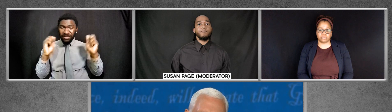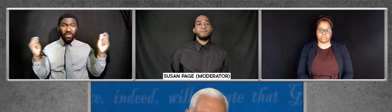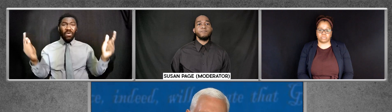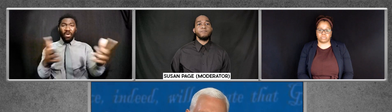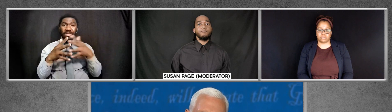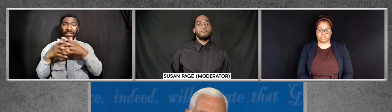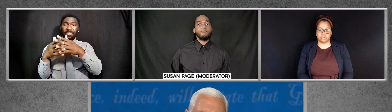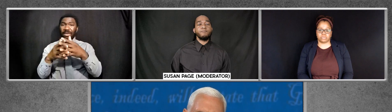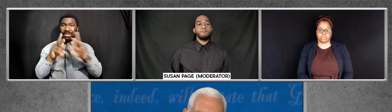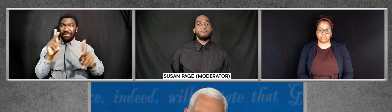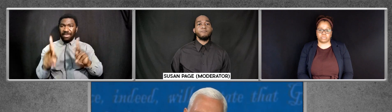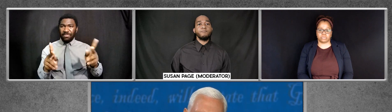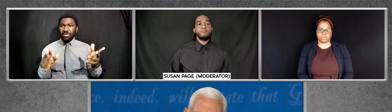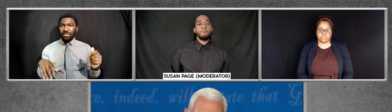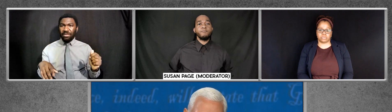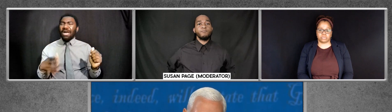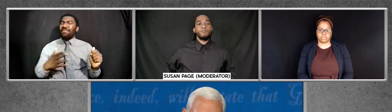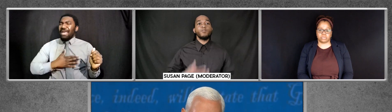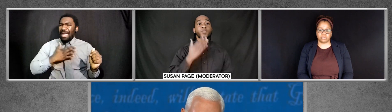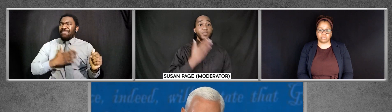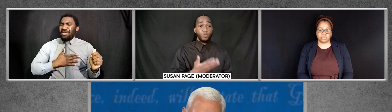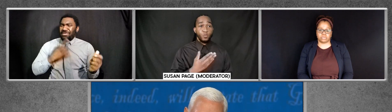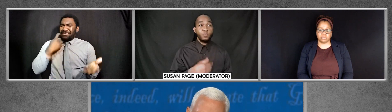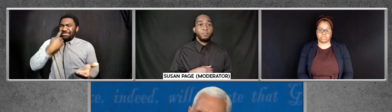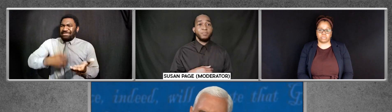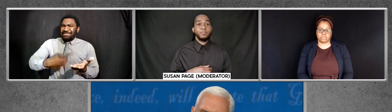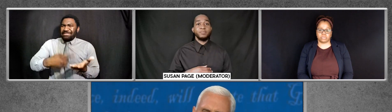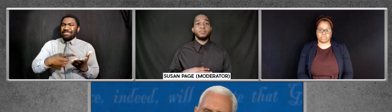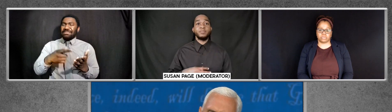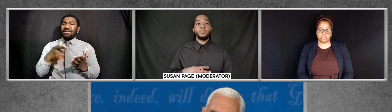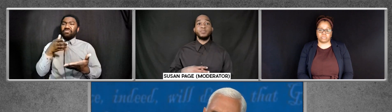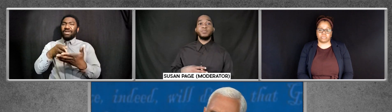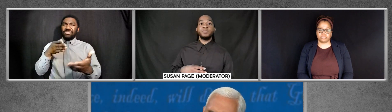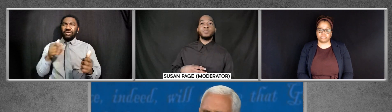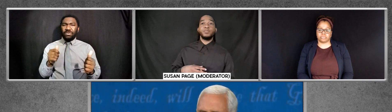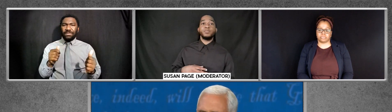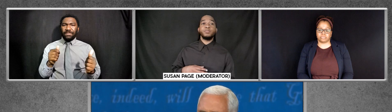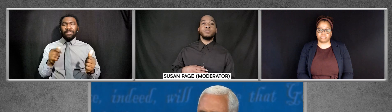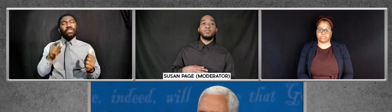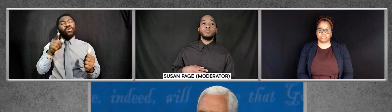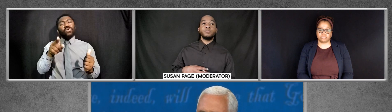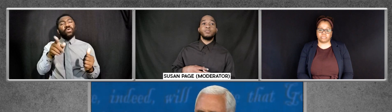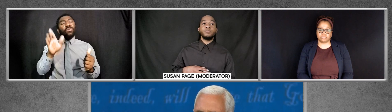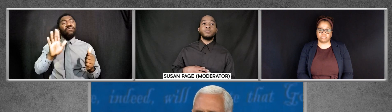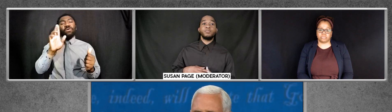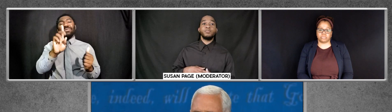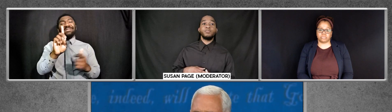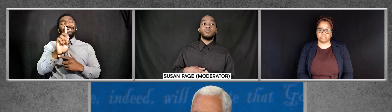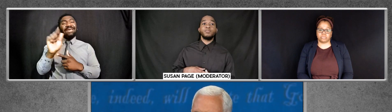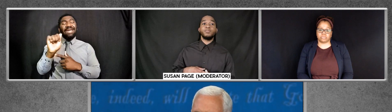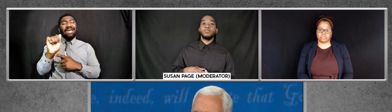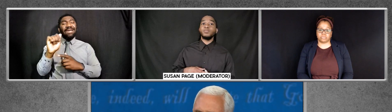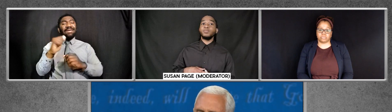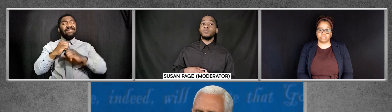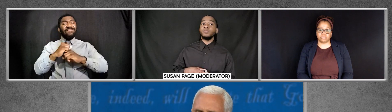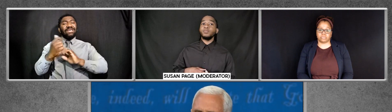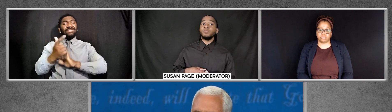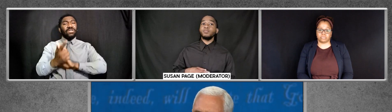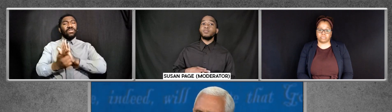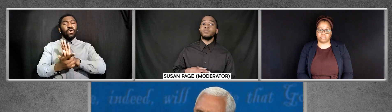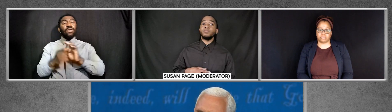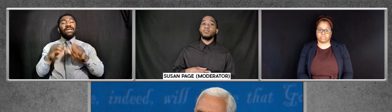record, Senator. Thank you. I really need to make this point. When you were DA in San Francisco, when you